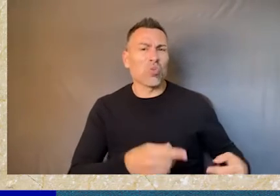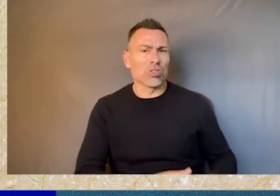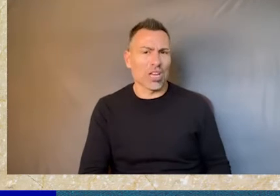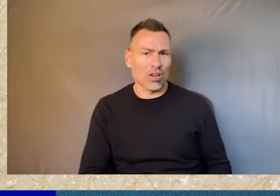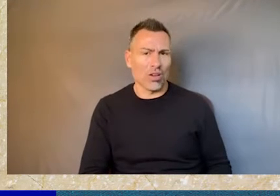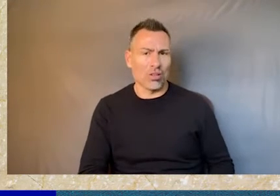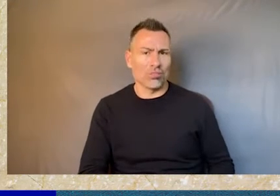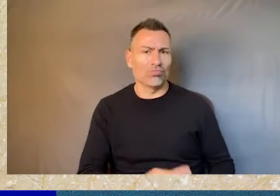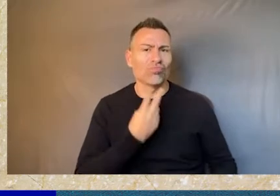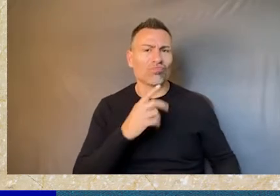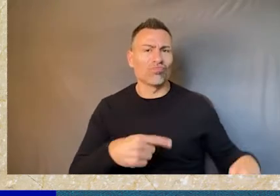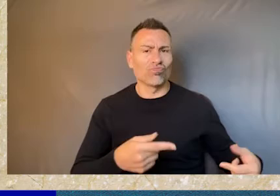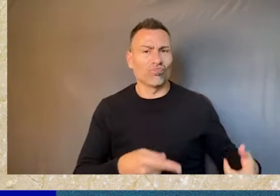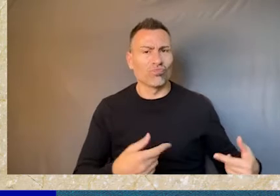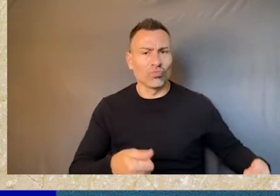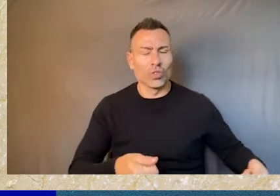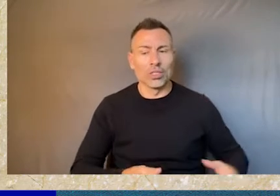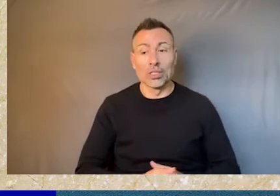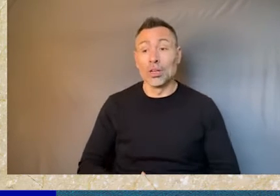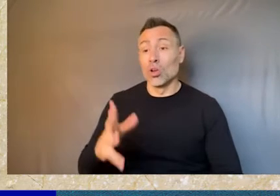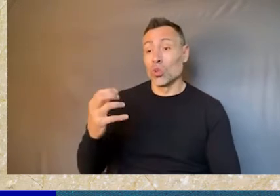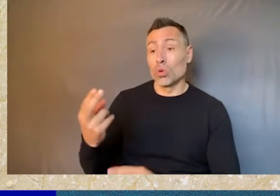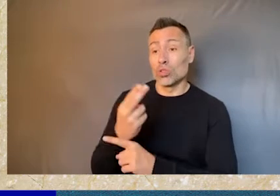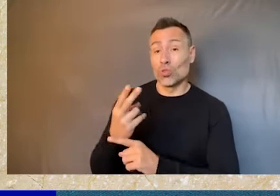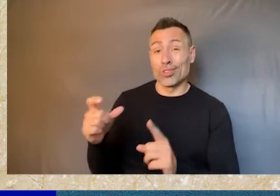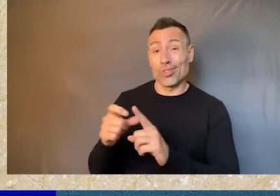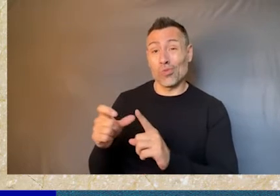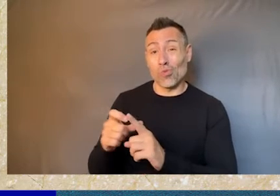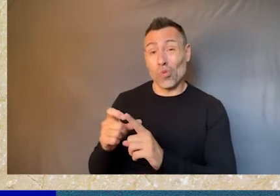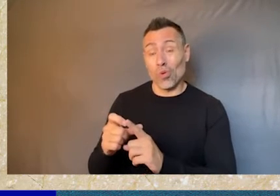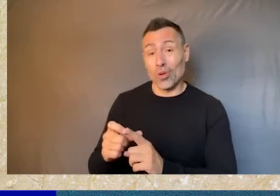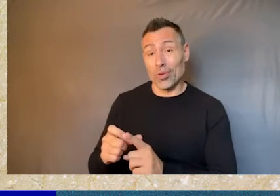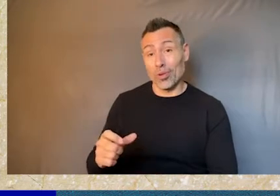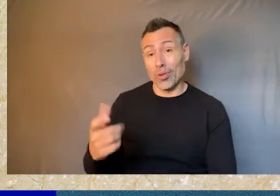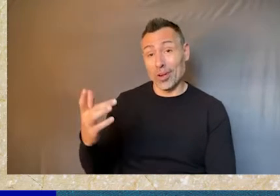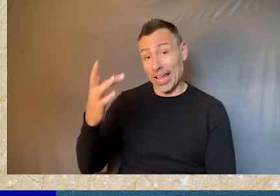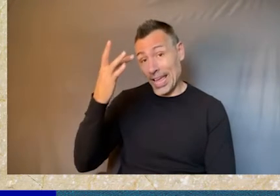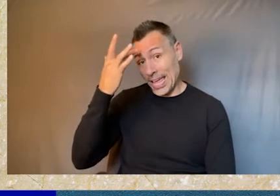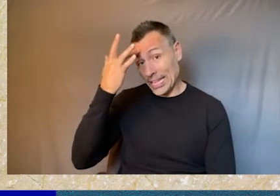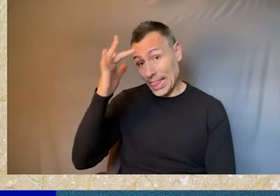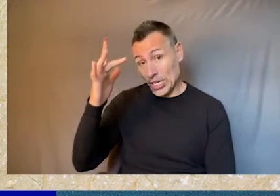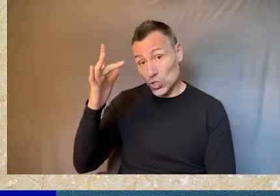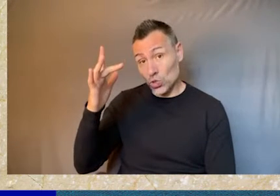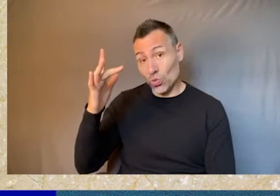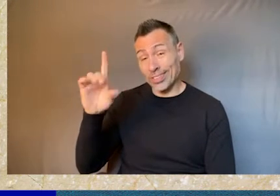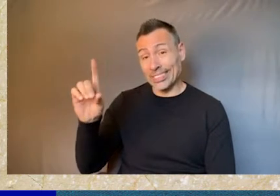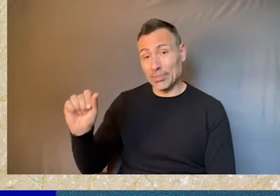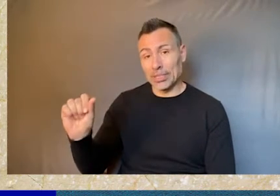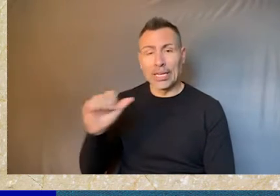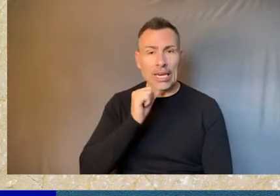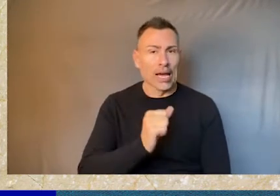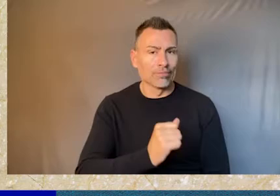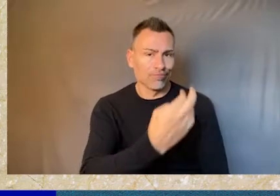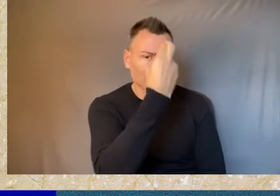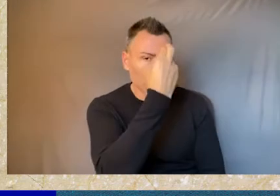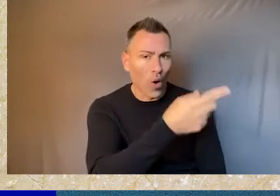bound. You want to use the word intellectual disability instead of retarded or mental retardation.